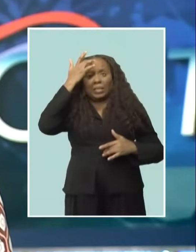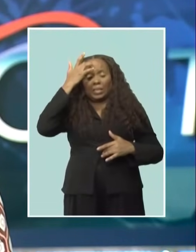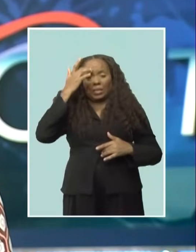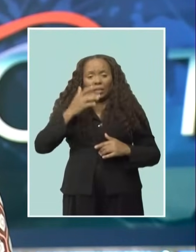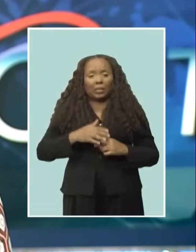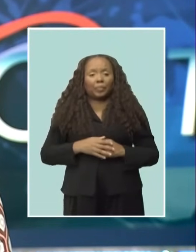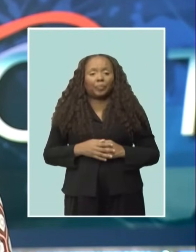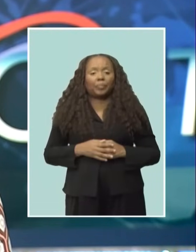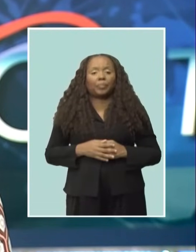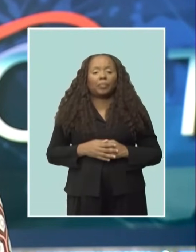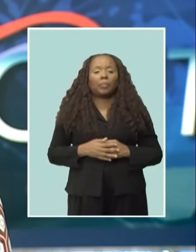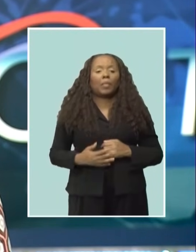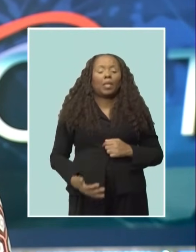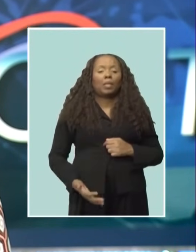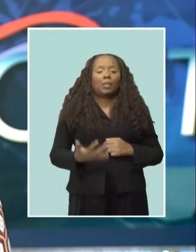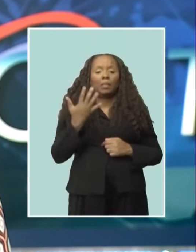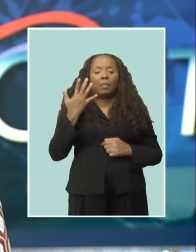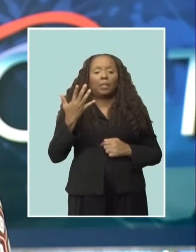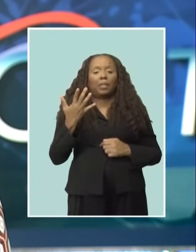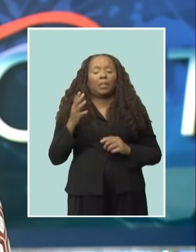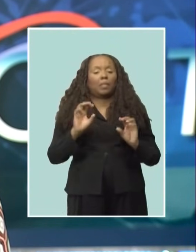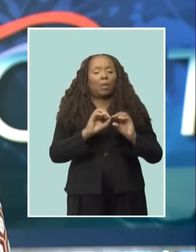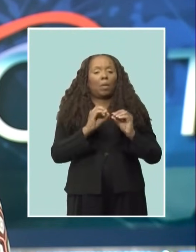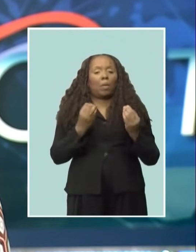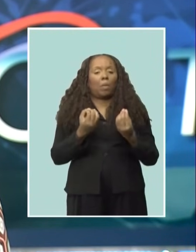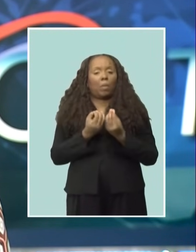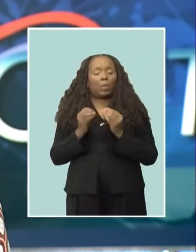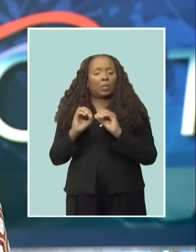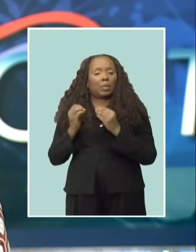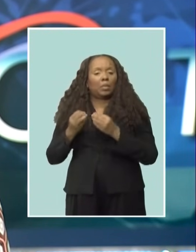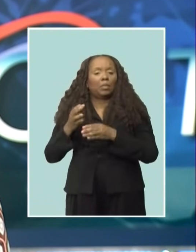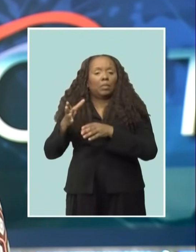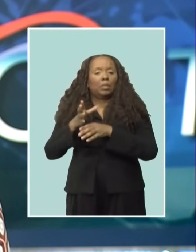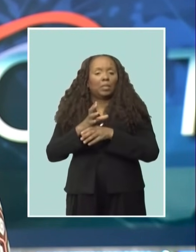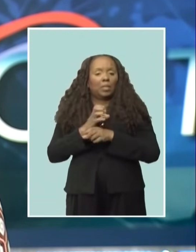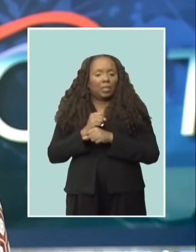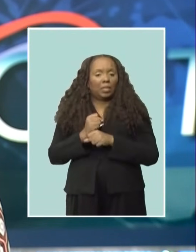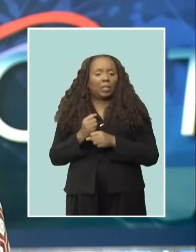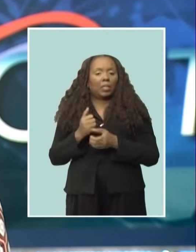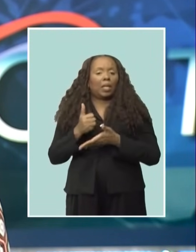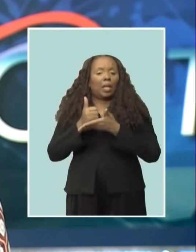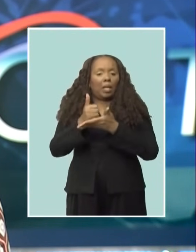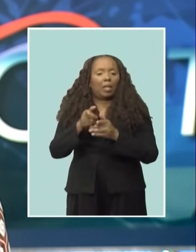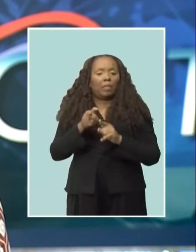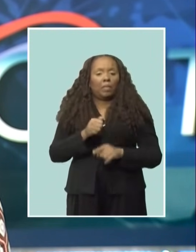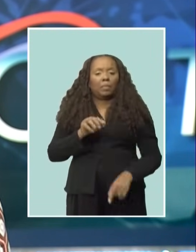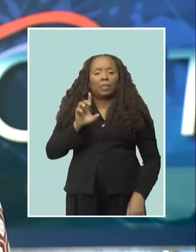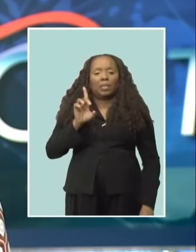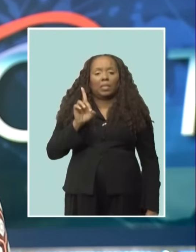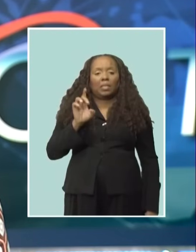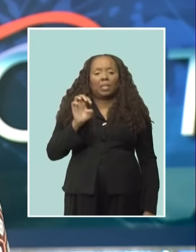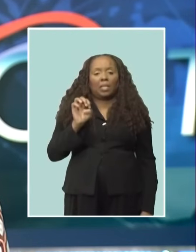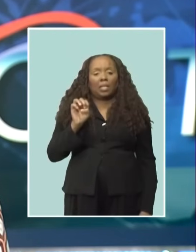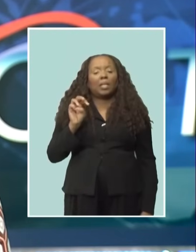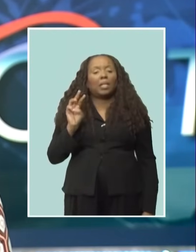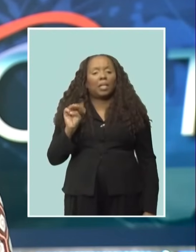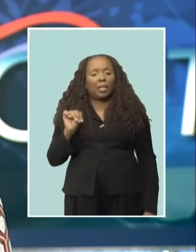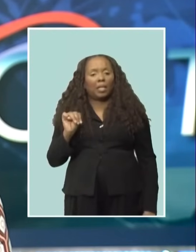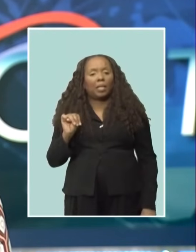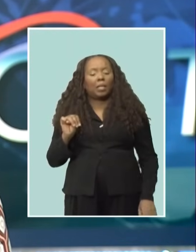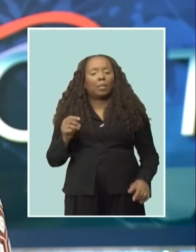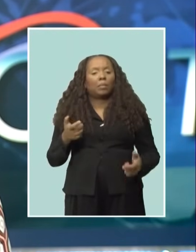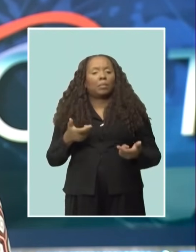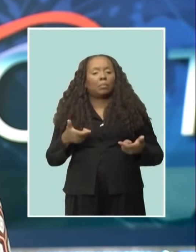5 organizations received donations from the Department of Emergency Management's Coastal and Smart Month charity event.